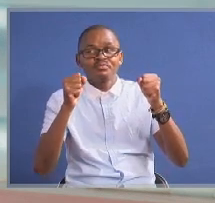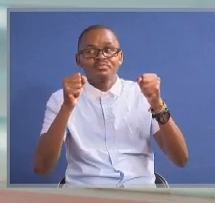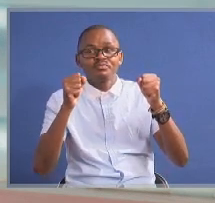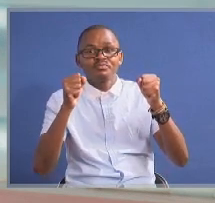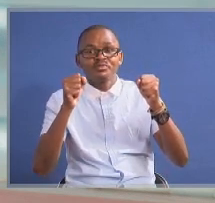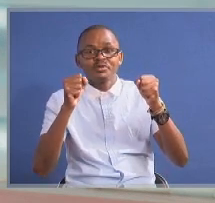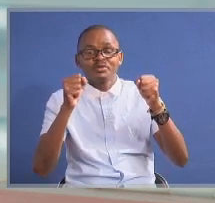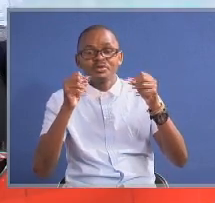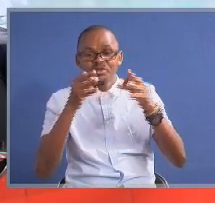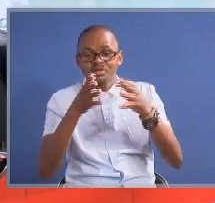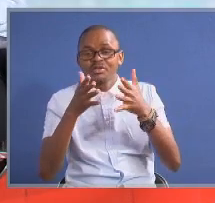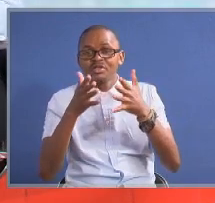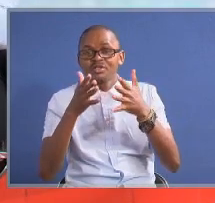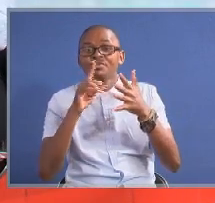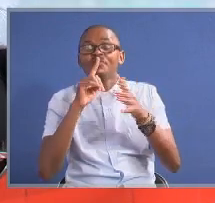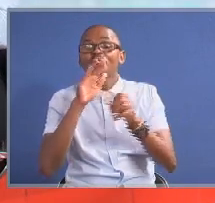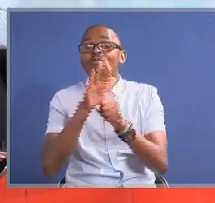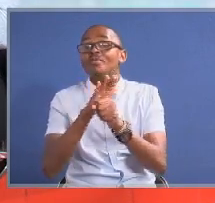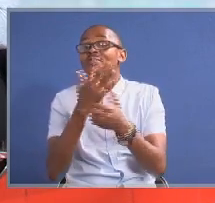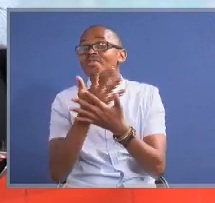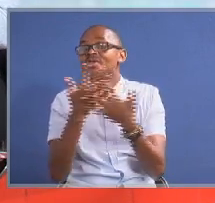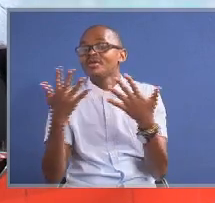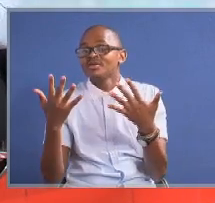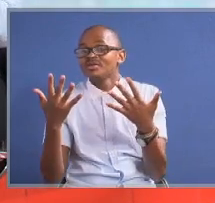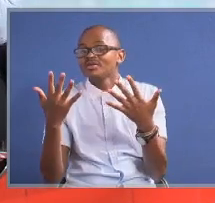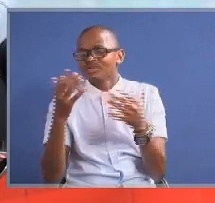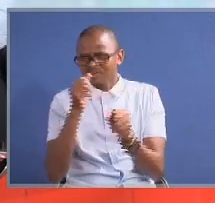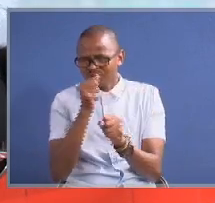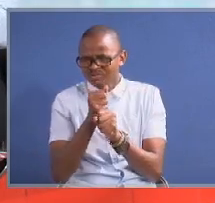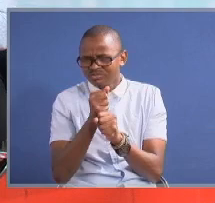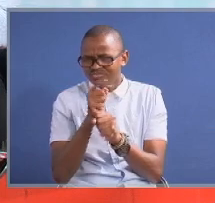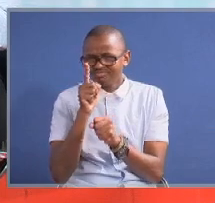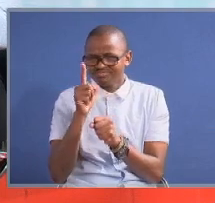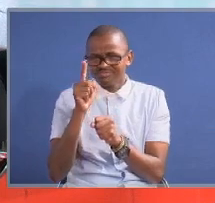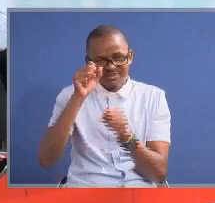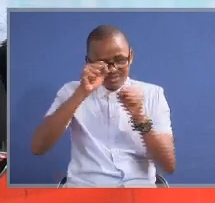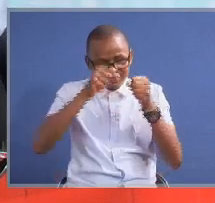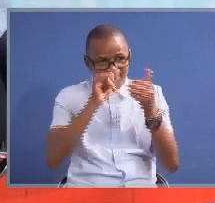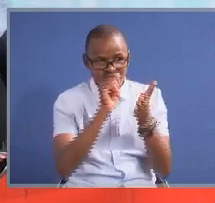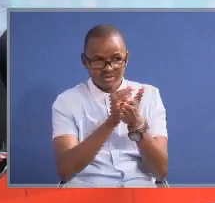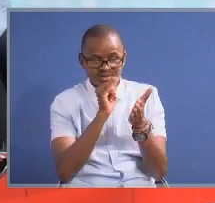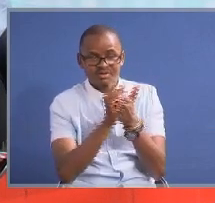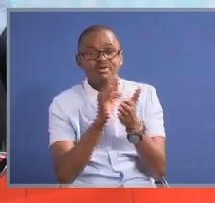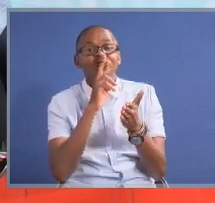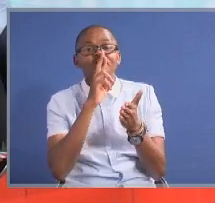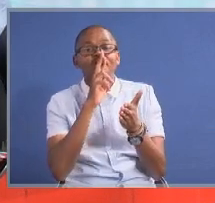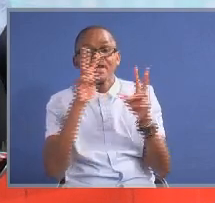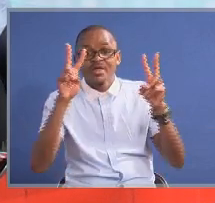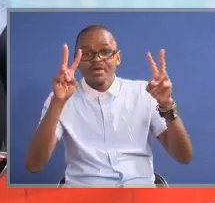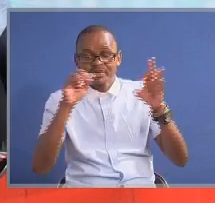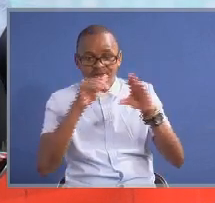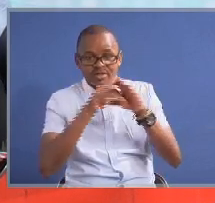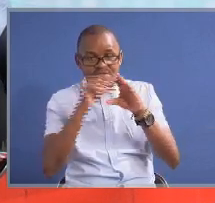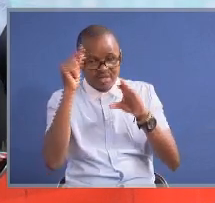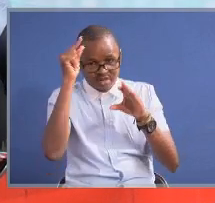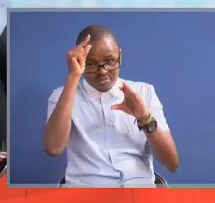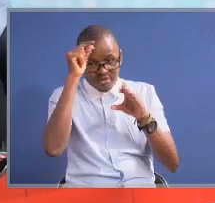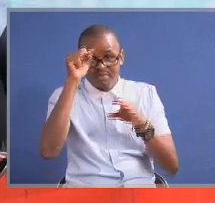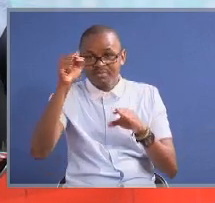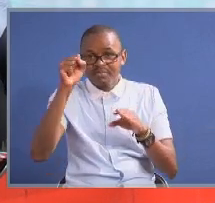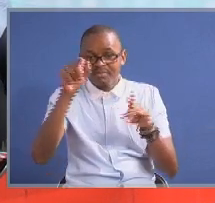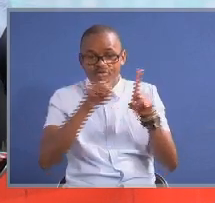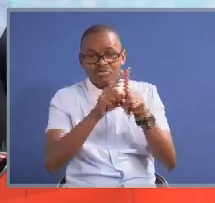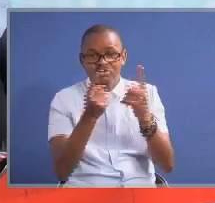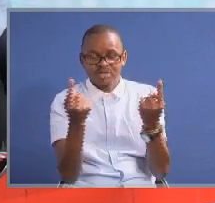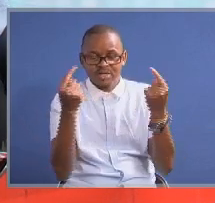on as much as these promising things you have mentioned are here. Do you, however, agree that there are issues with governance, politics